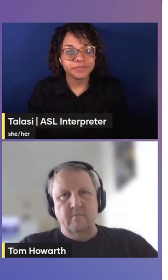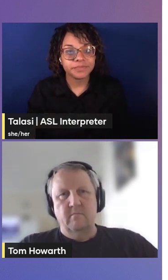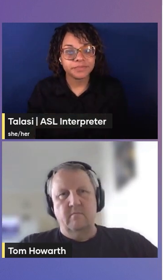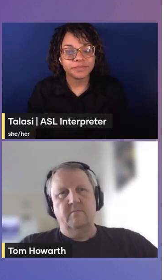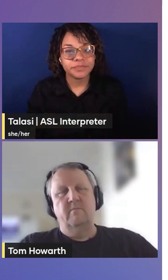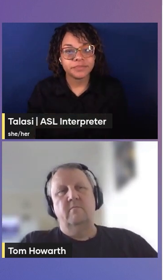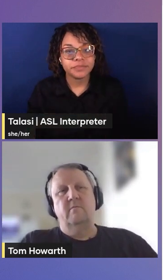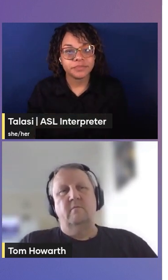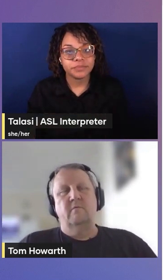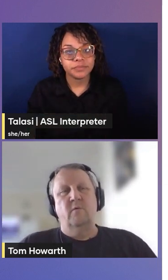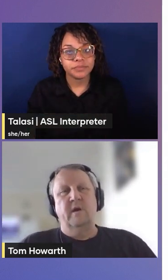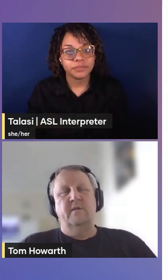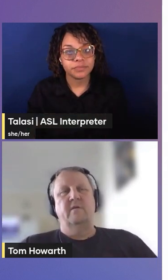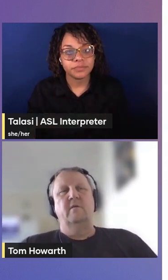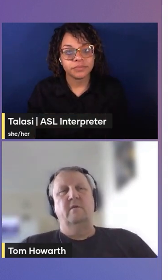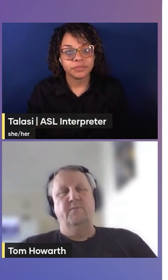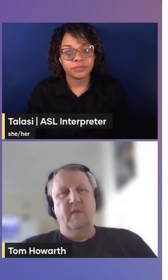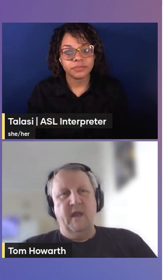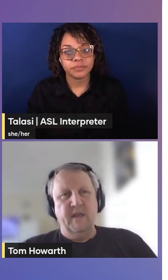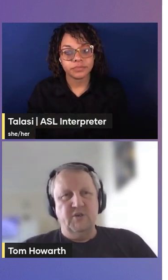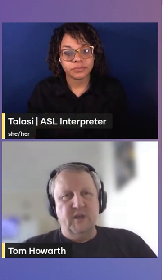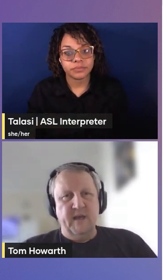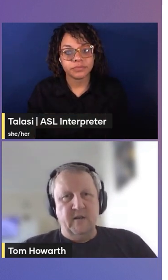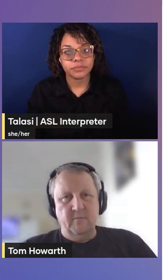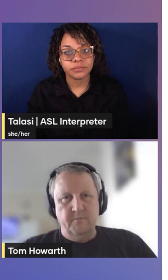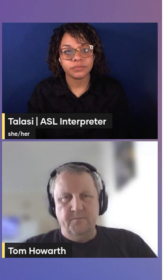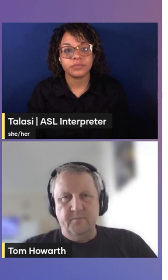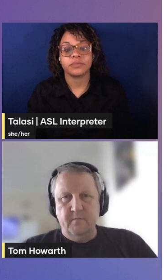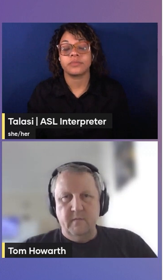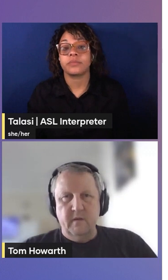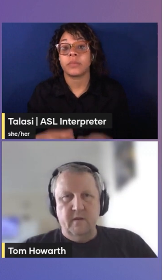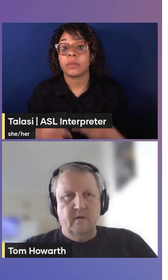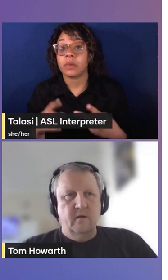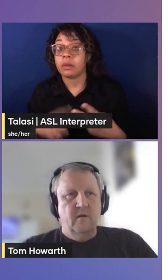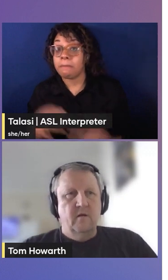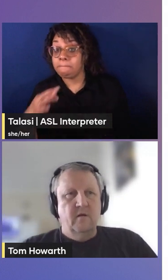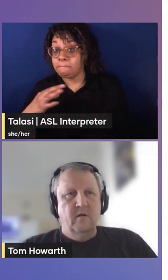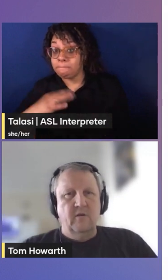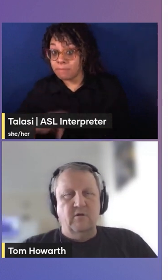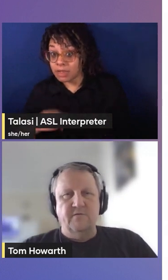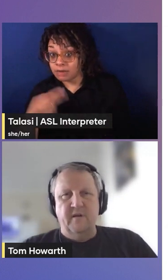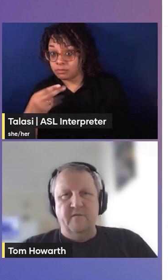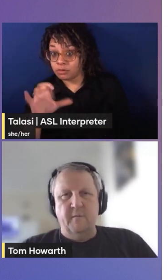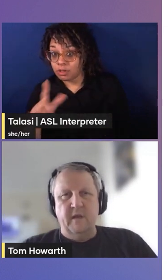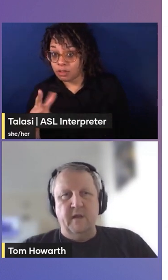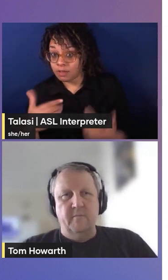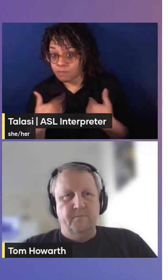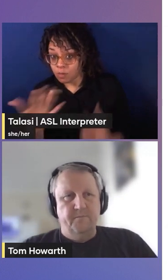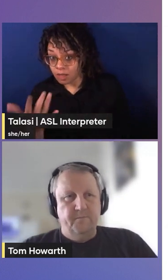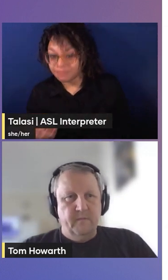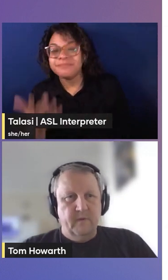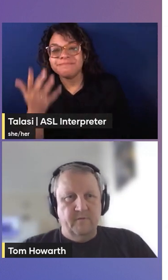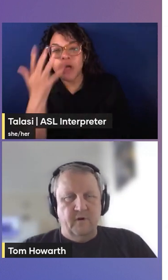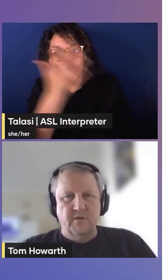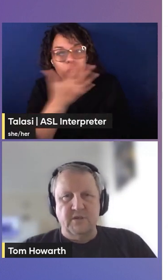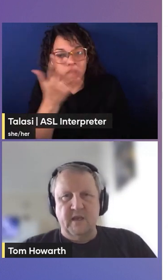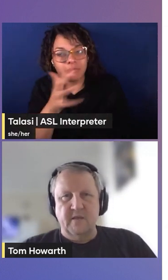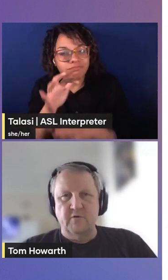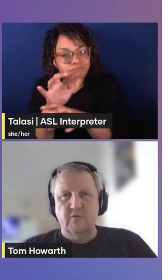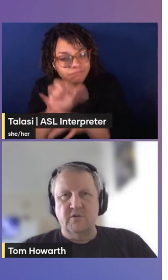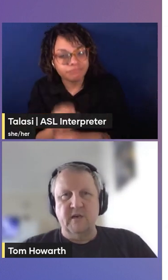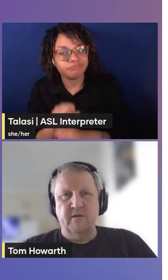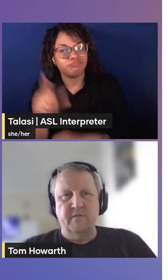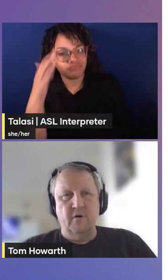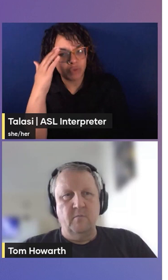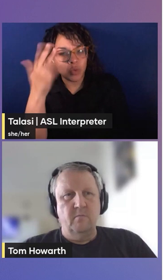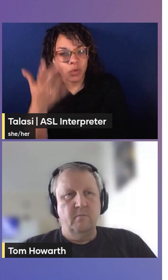Again, with HCL, it looks very familiar. Follows the same